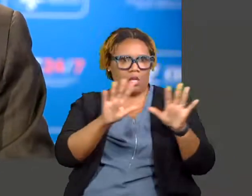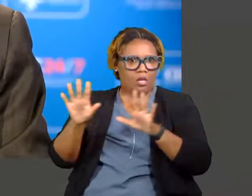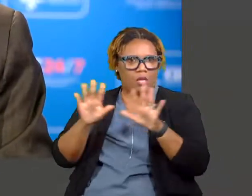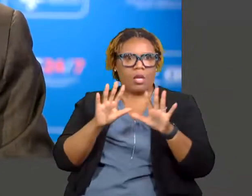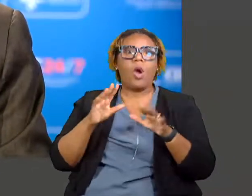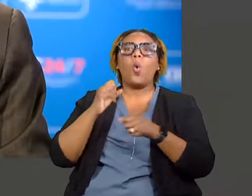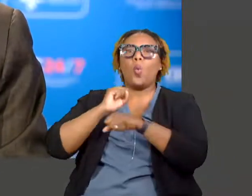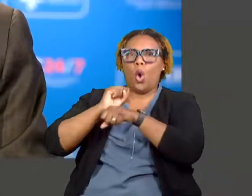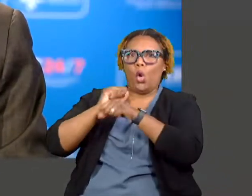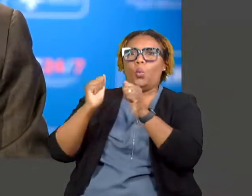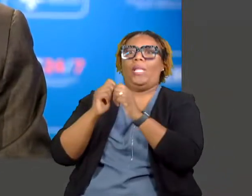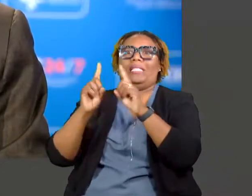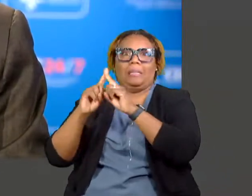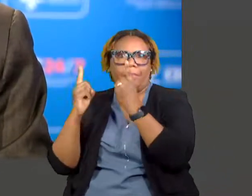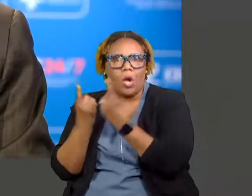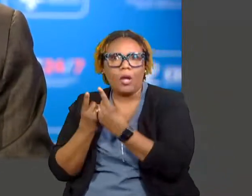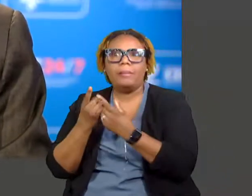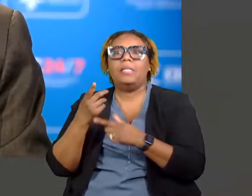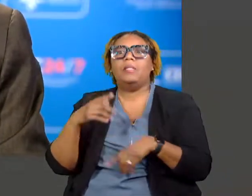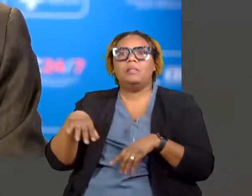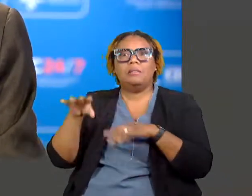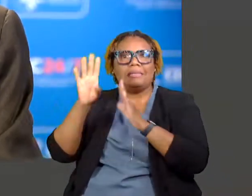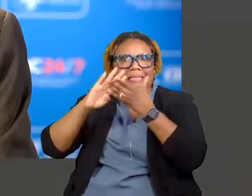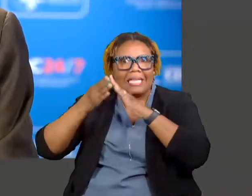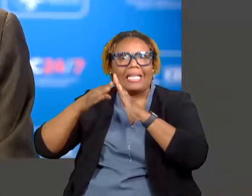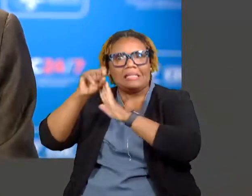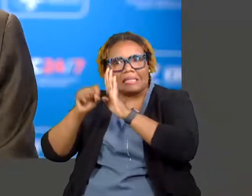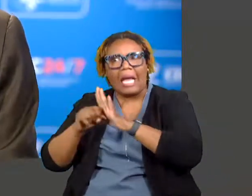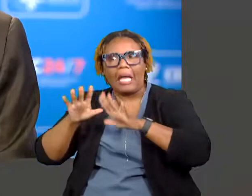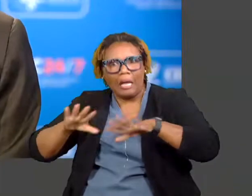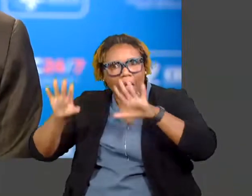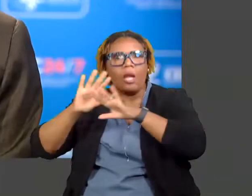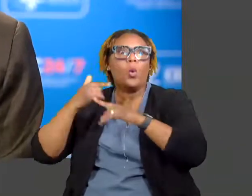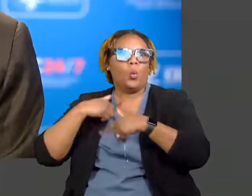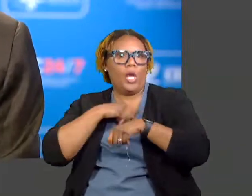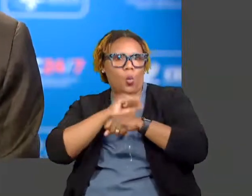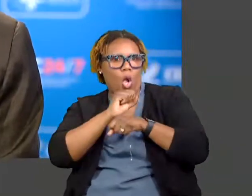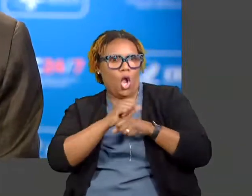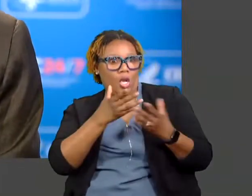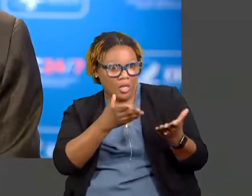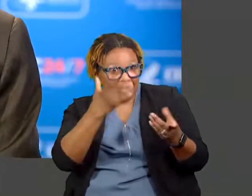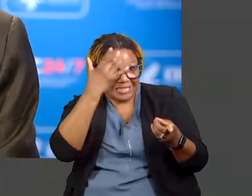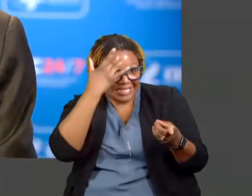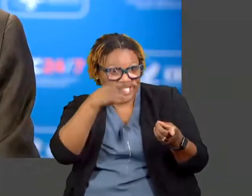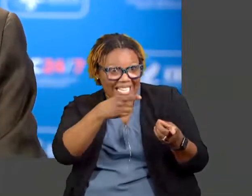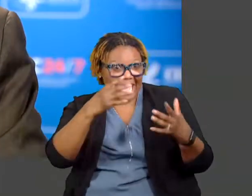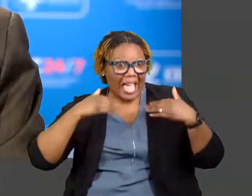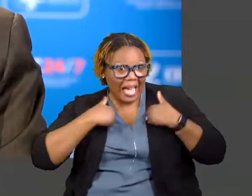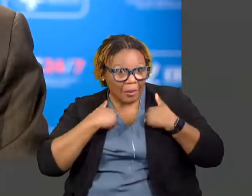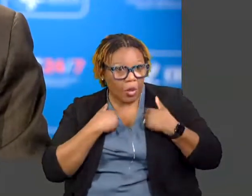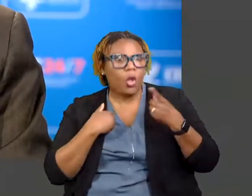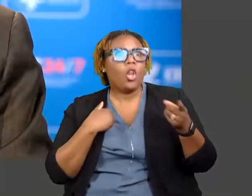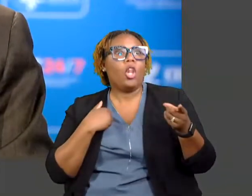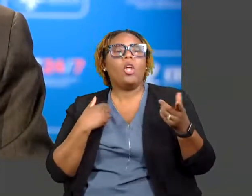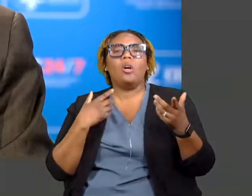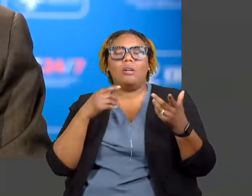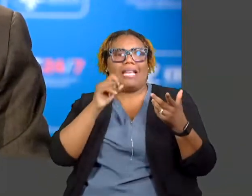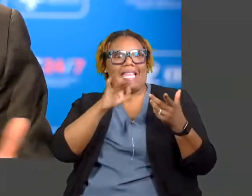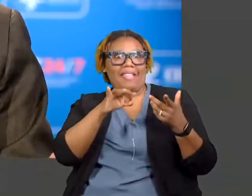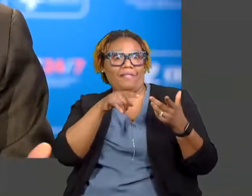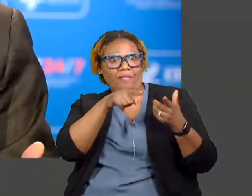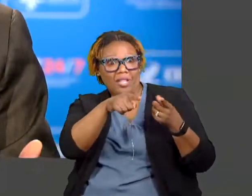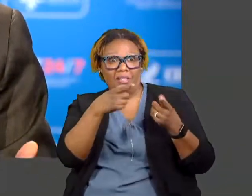make sure that any farm worker who's been exposed and who happens to be showing symptoms are quickly tested for bird